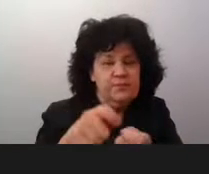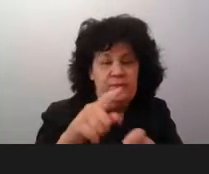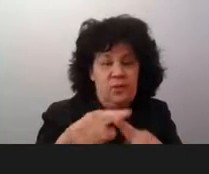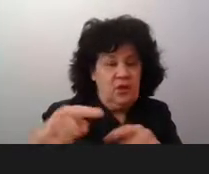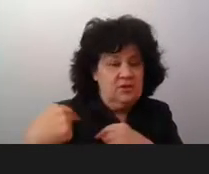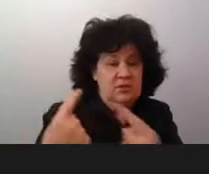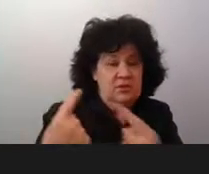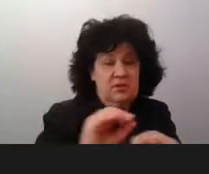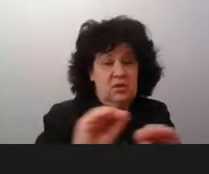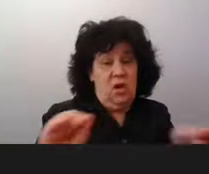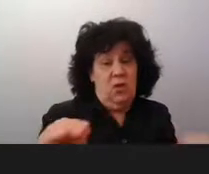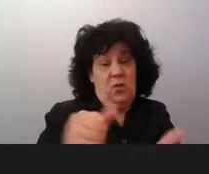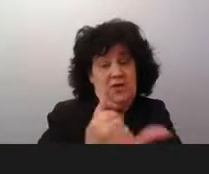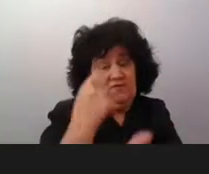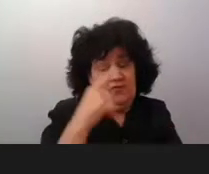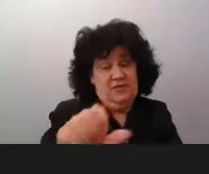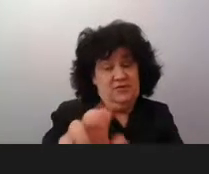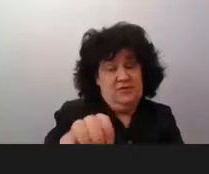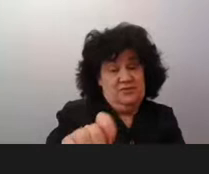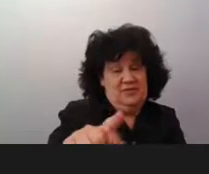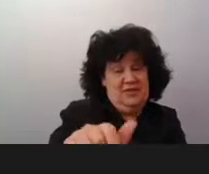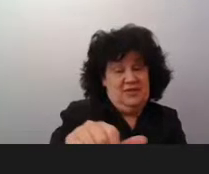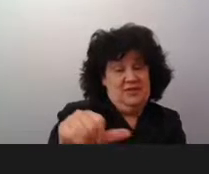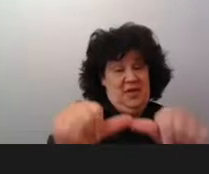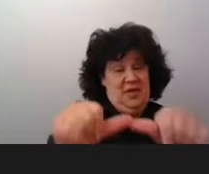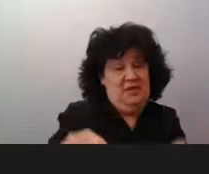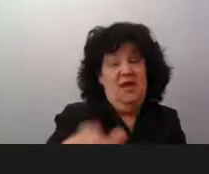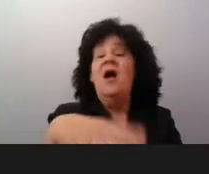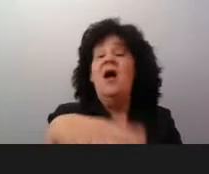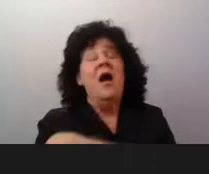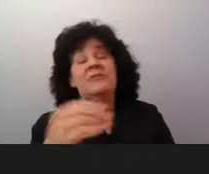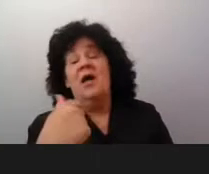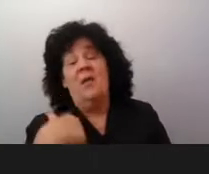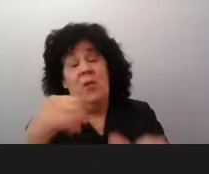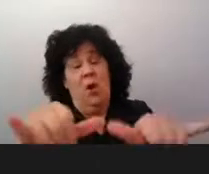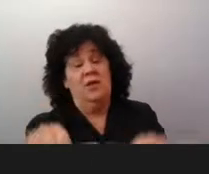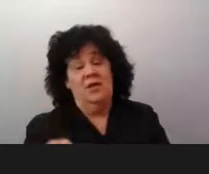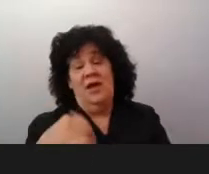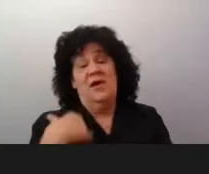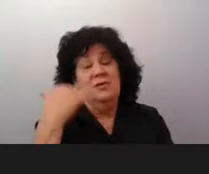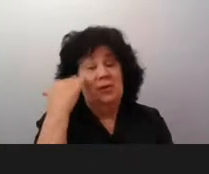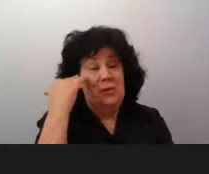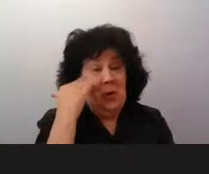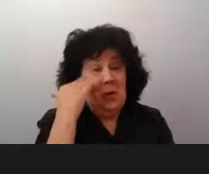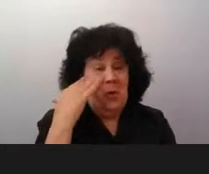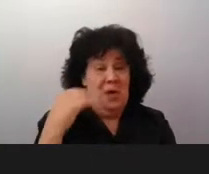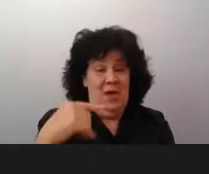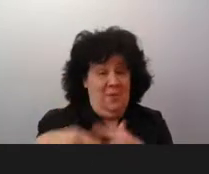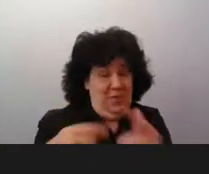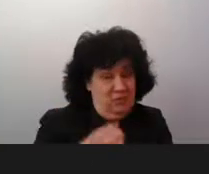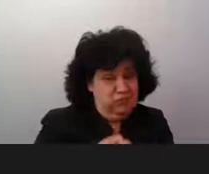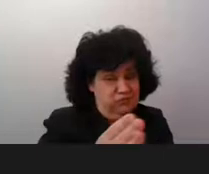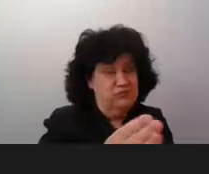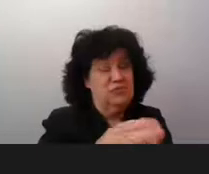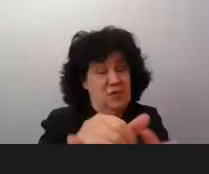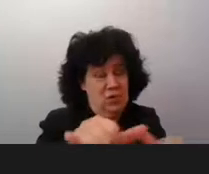credential, and by the way, I'm an architect, so I know all about the whole LEED, you know, credentials and things that architects have to have and stuff